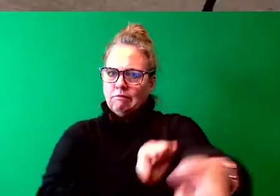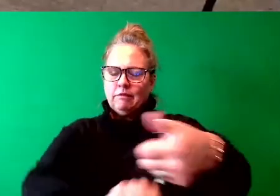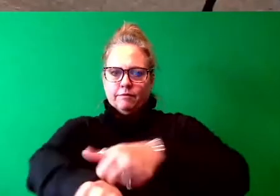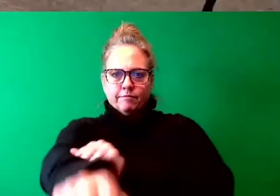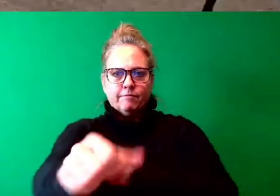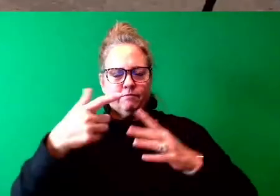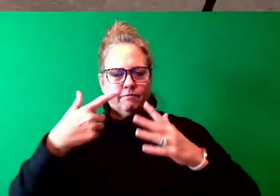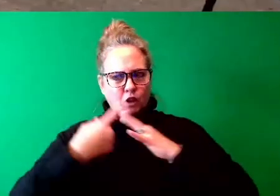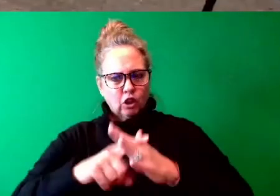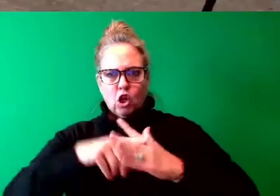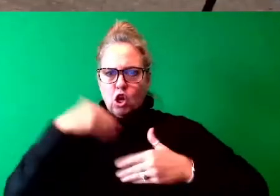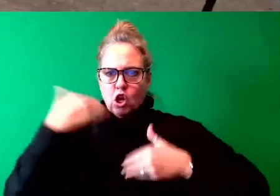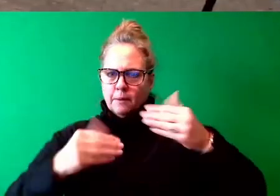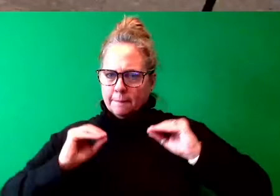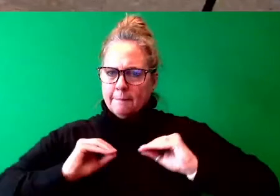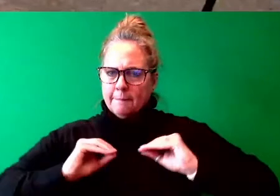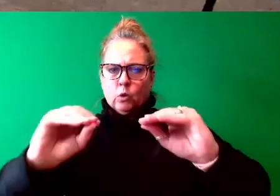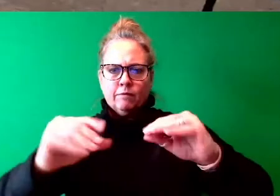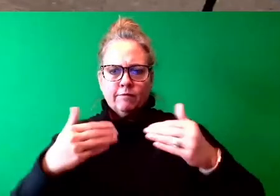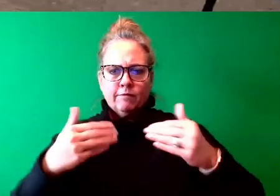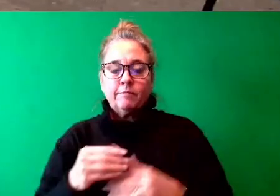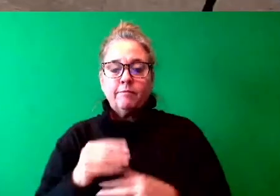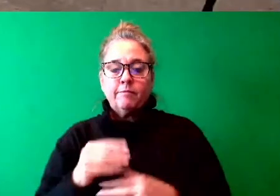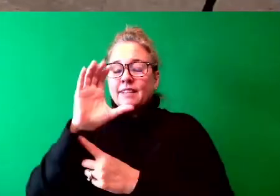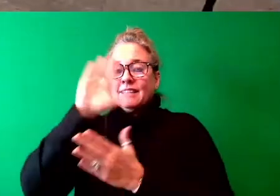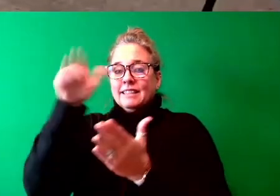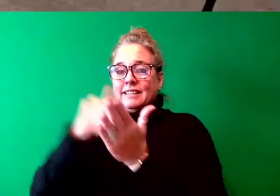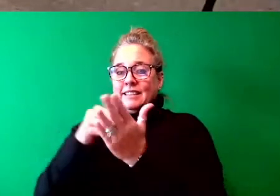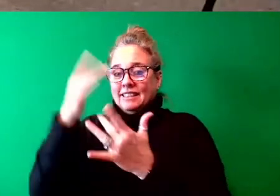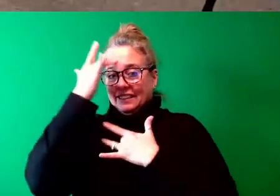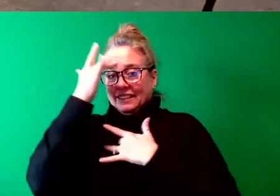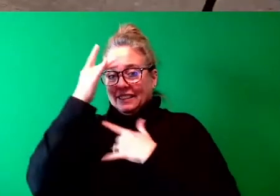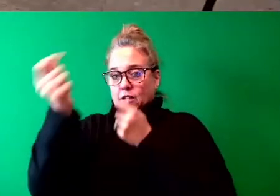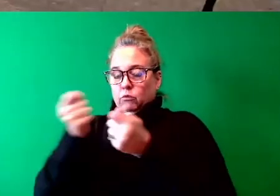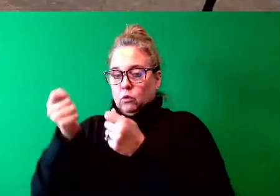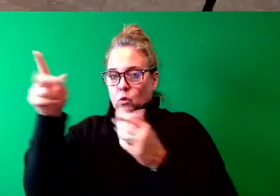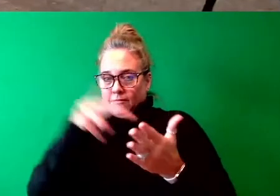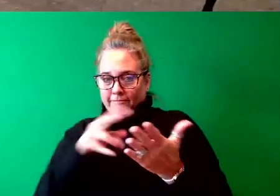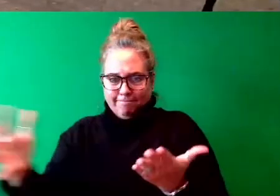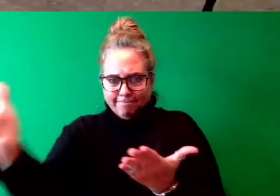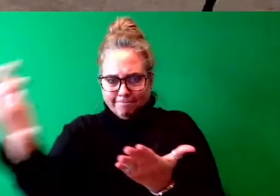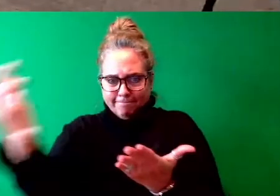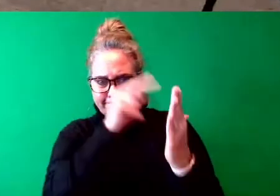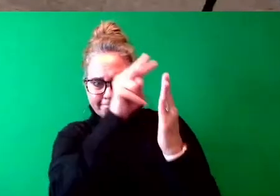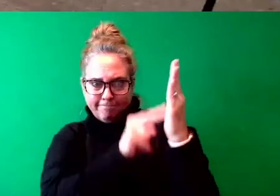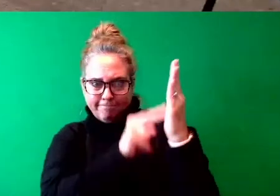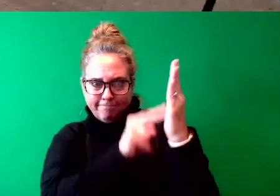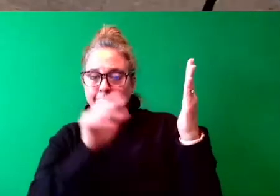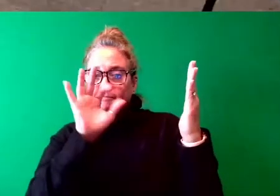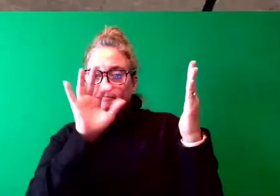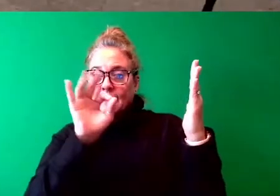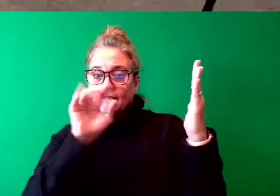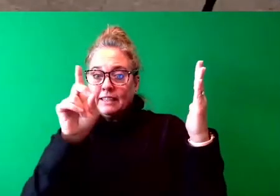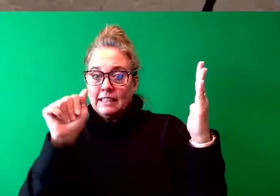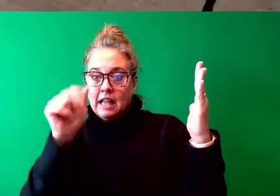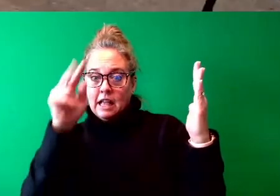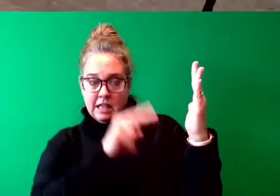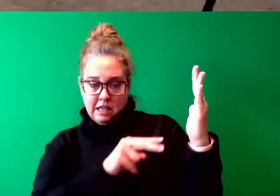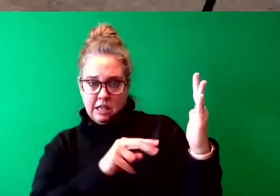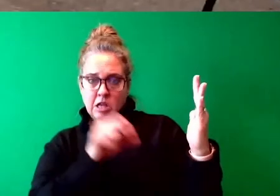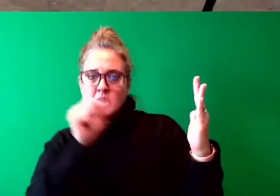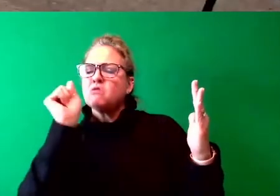hope that once the CDC reviews the information from the FDA, and if they give